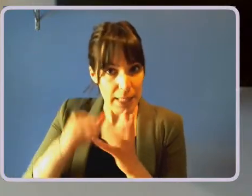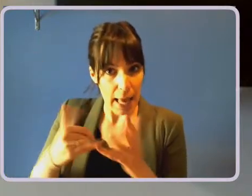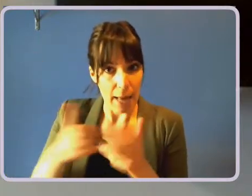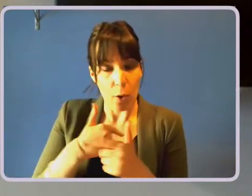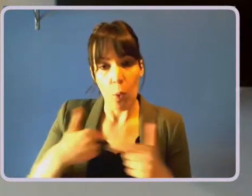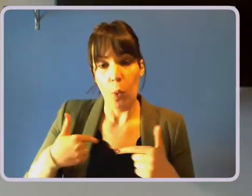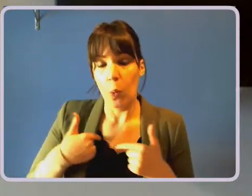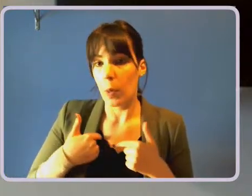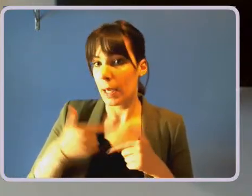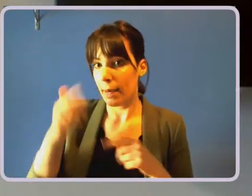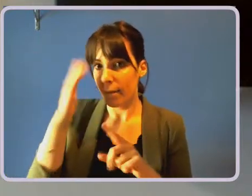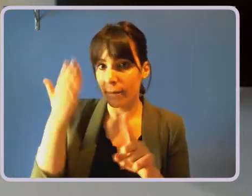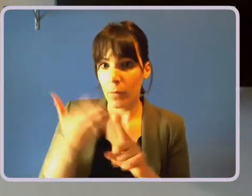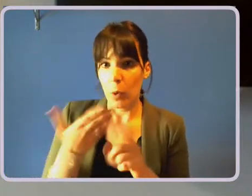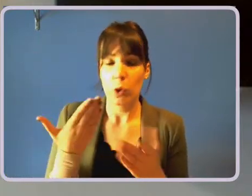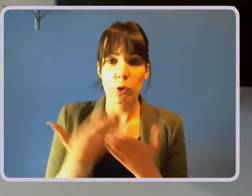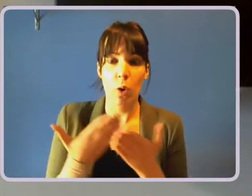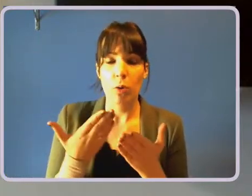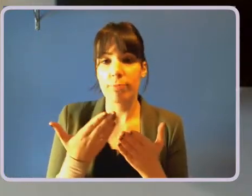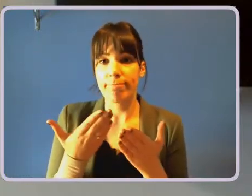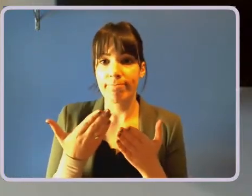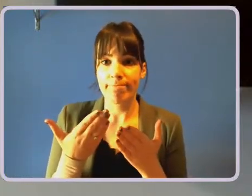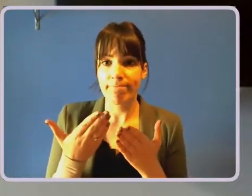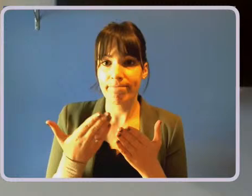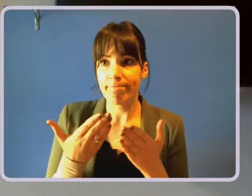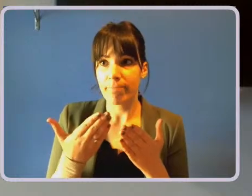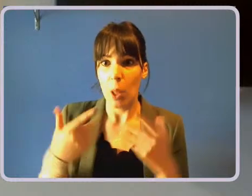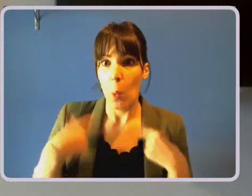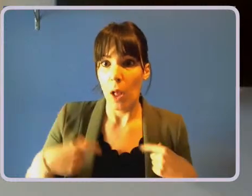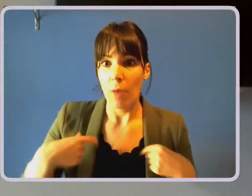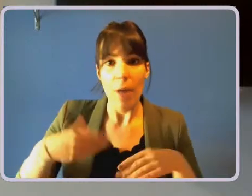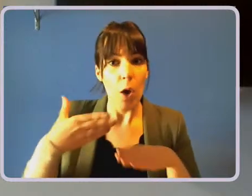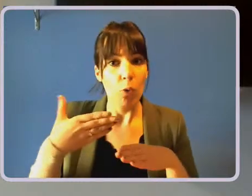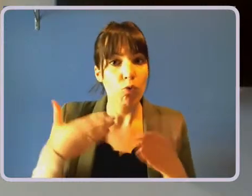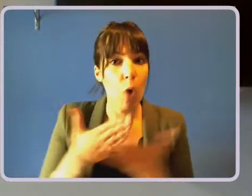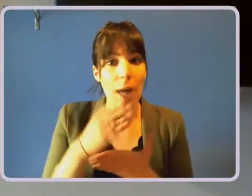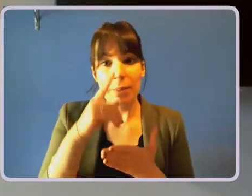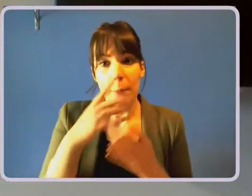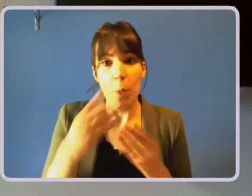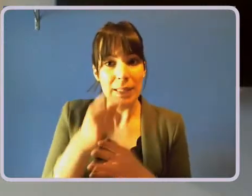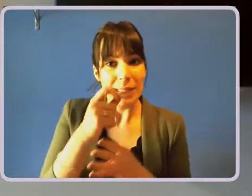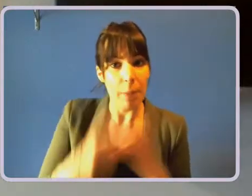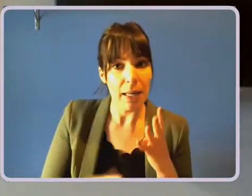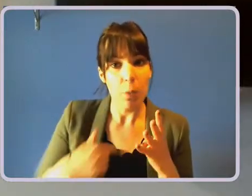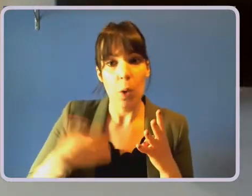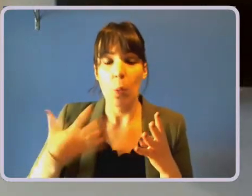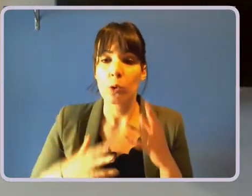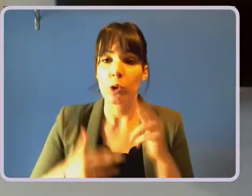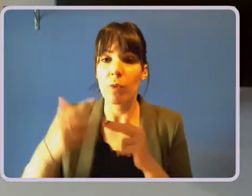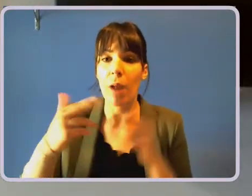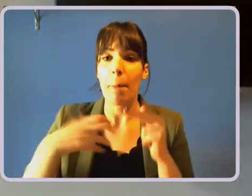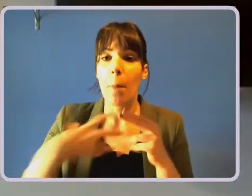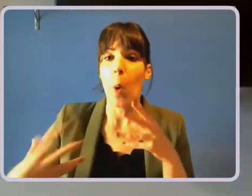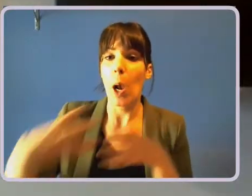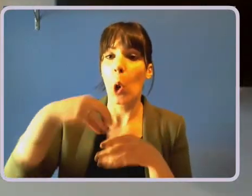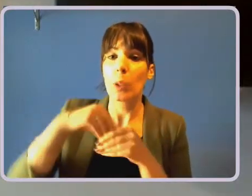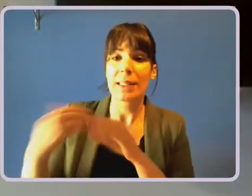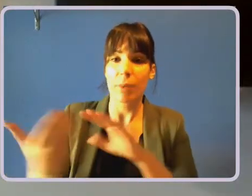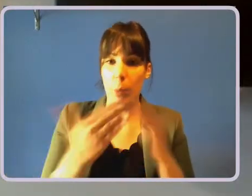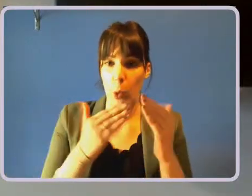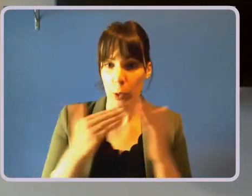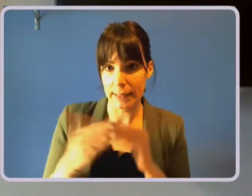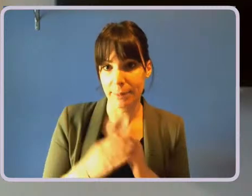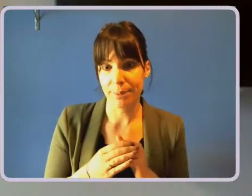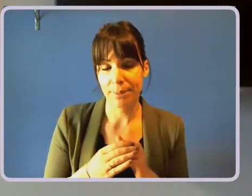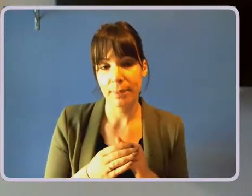to the welfare rights and interests of people with disabilities and to build a more inclusive community. So once we're talking about emergency management,